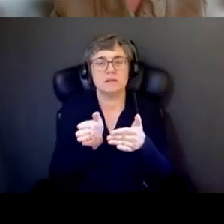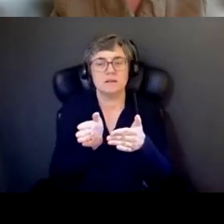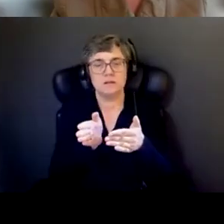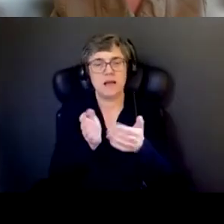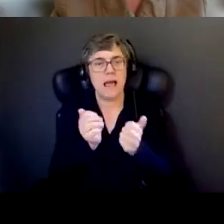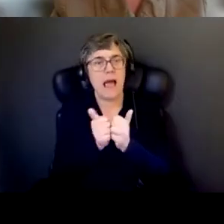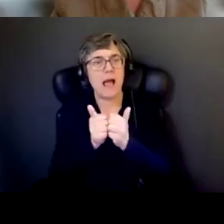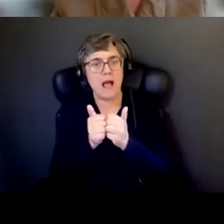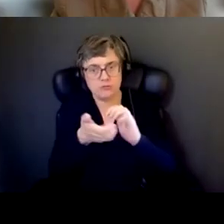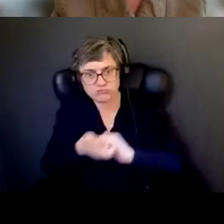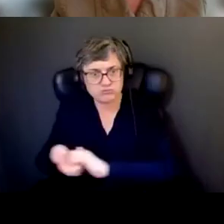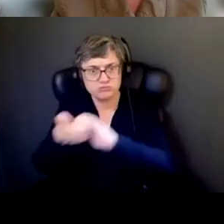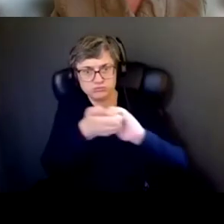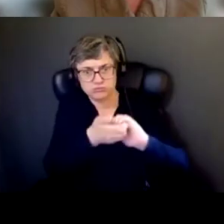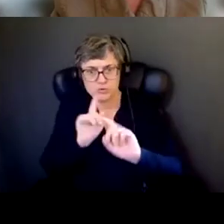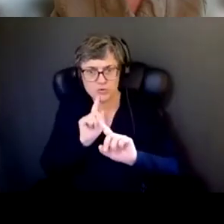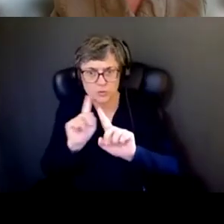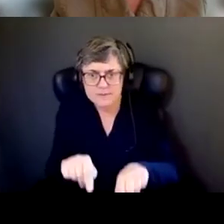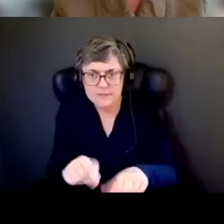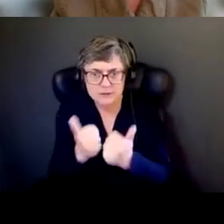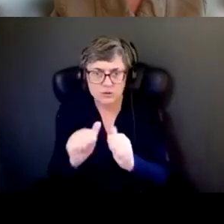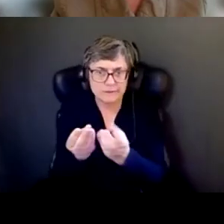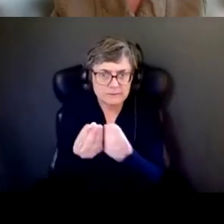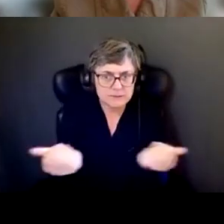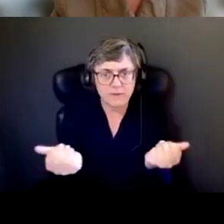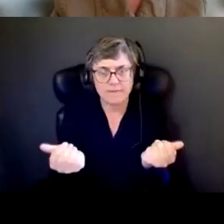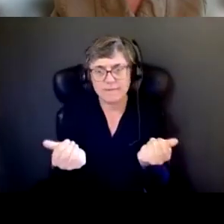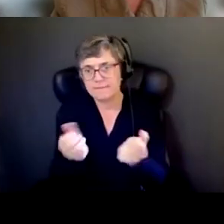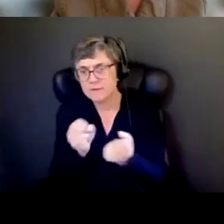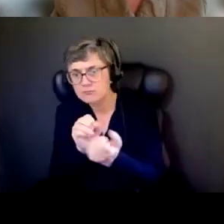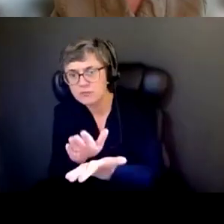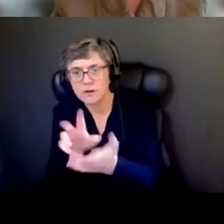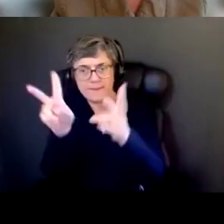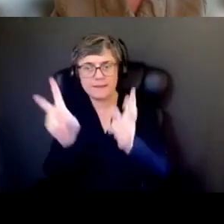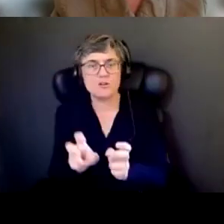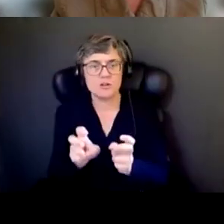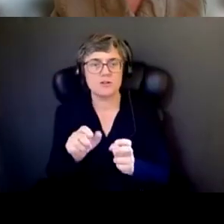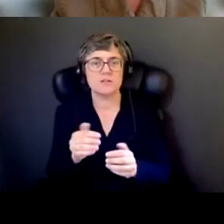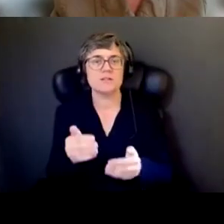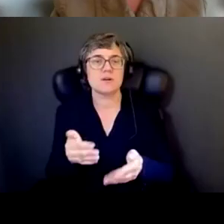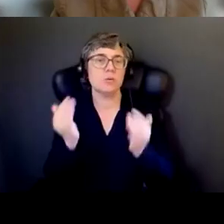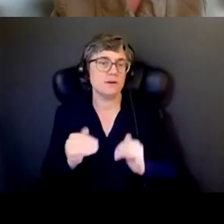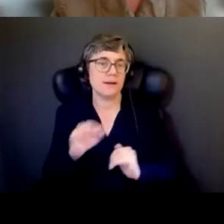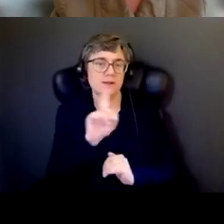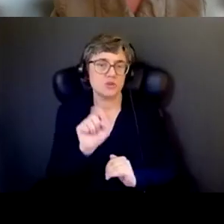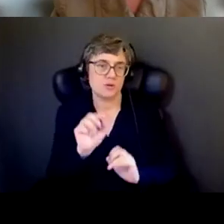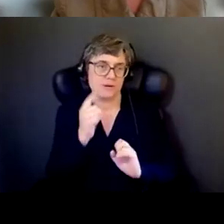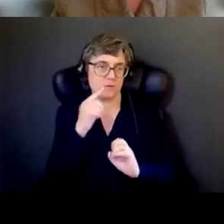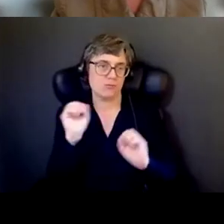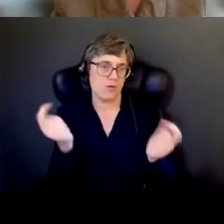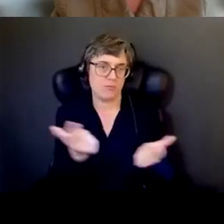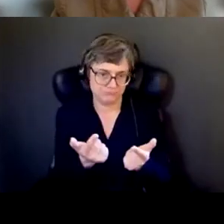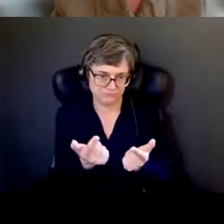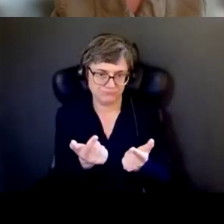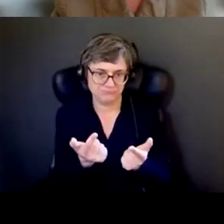respond collectively to try to address this issue. So this next question is going to be for all of you. Let's give it,